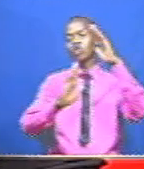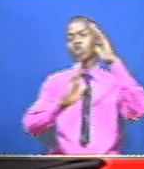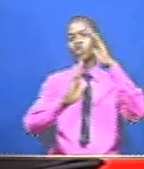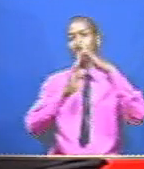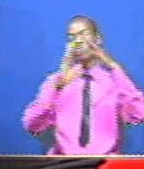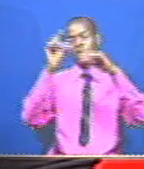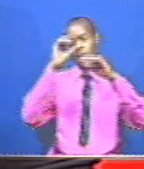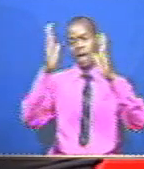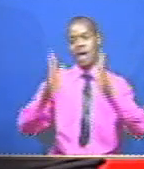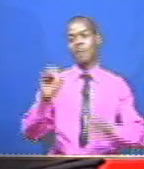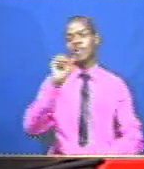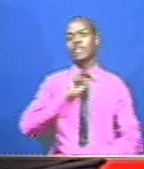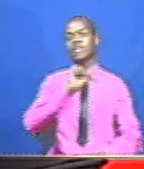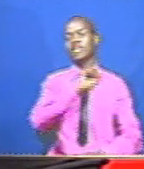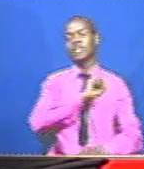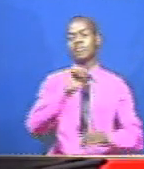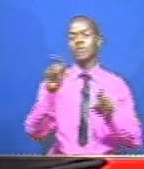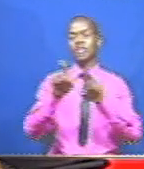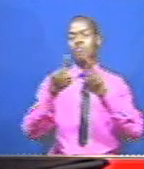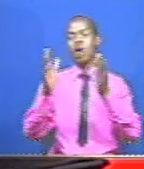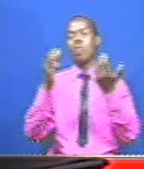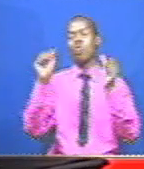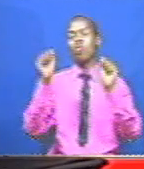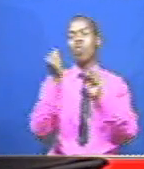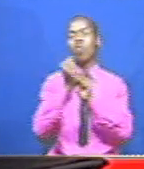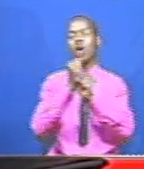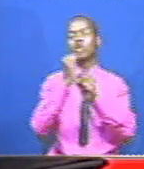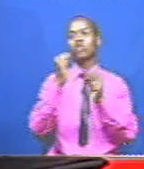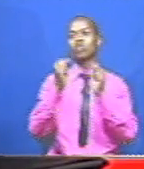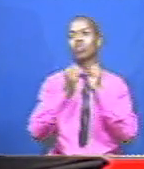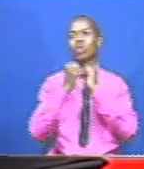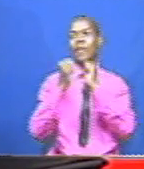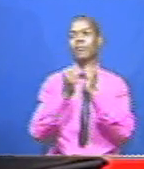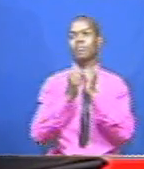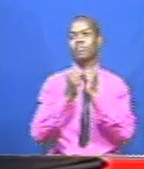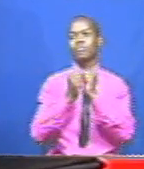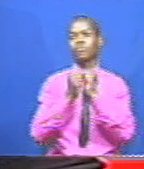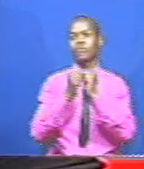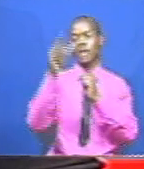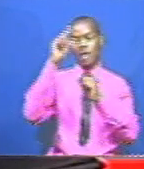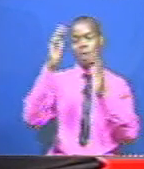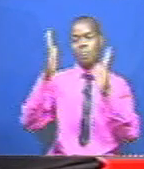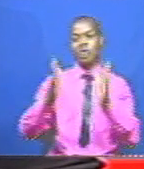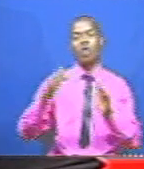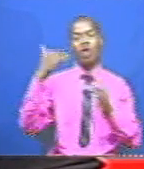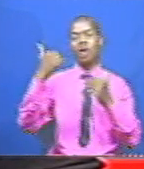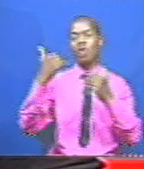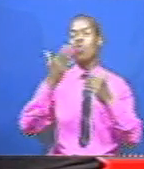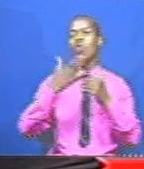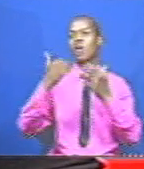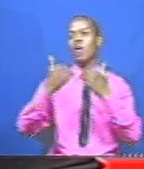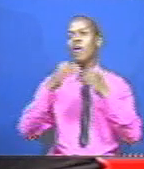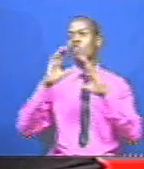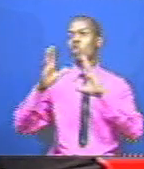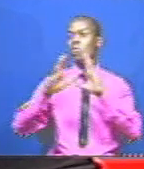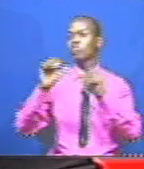how do they get to work together? So at that point, the governors had wanted to have a conversation about